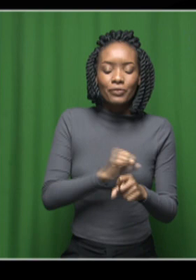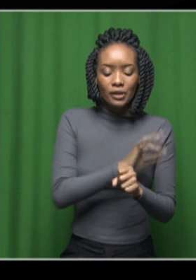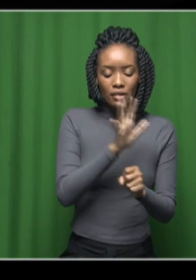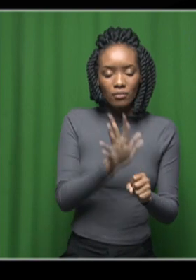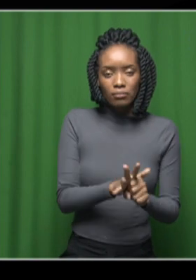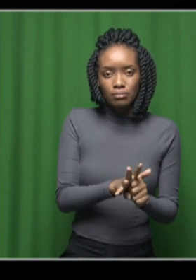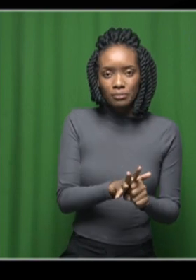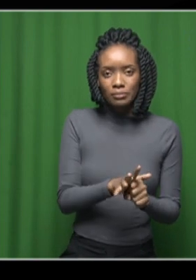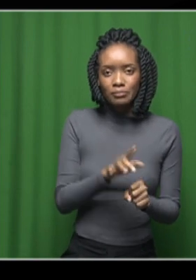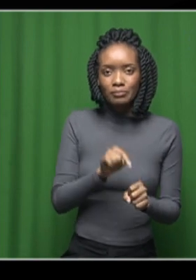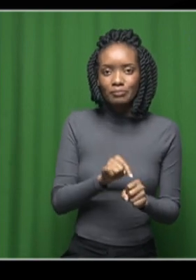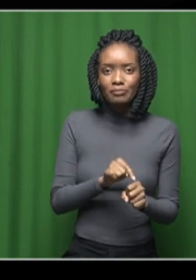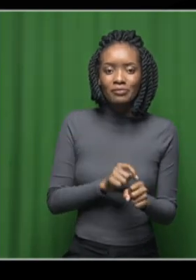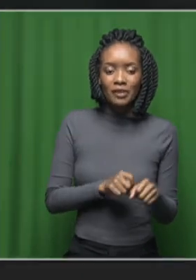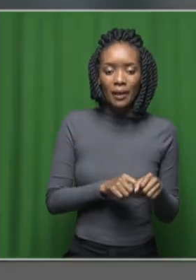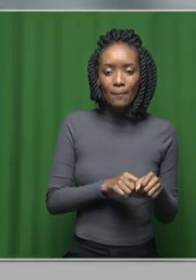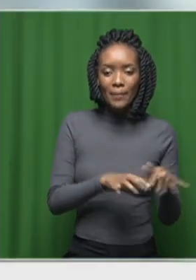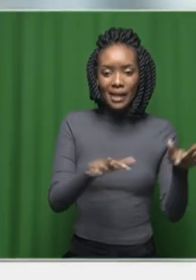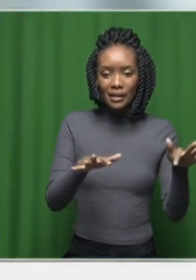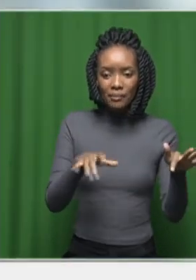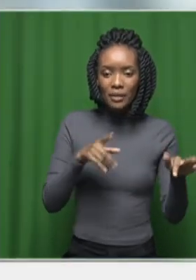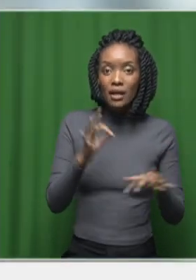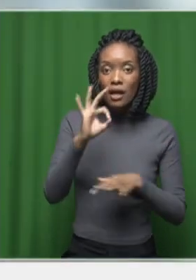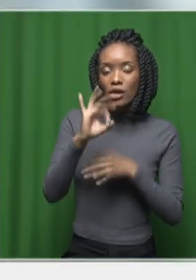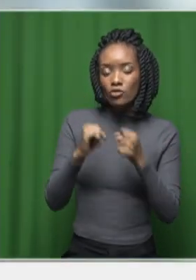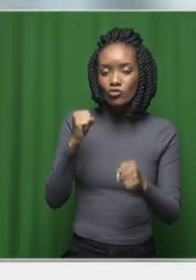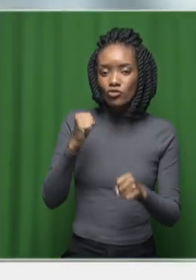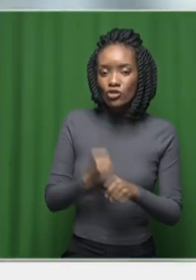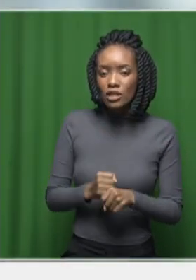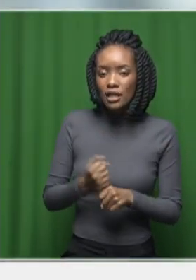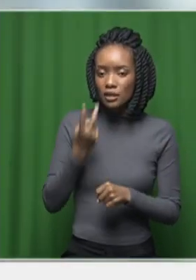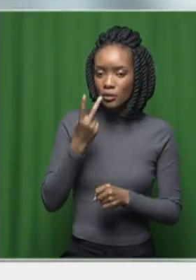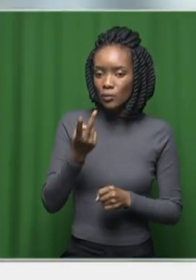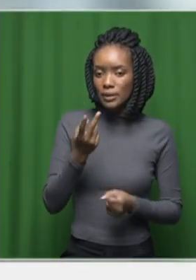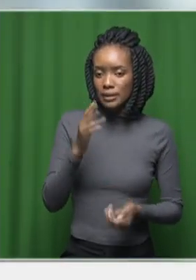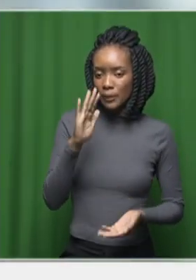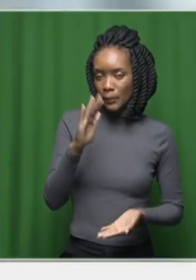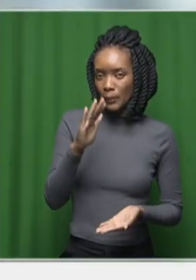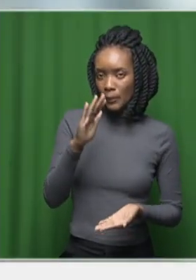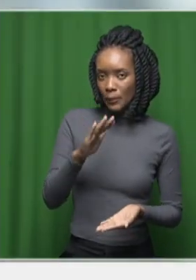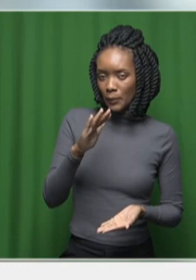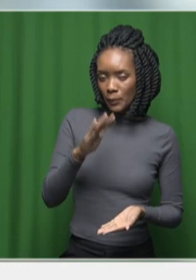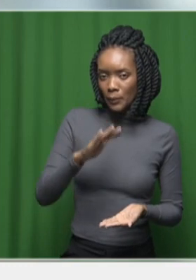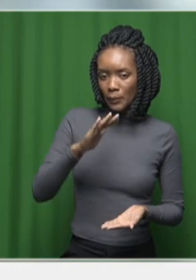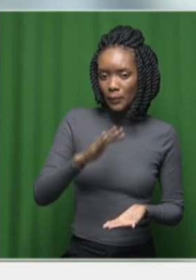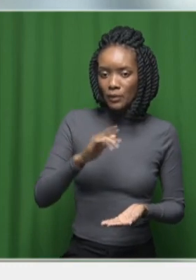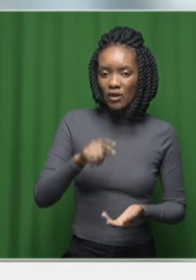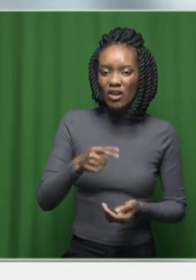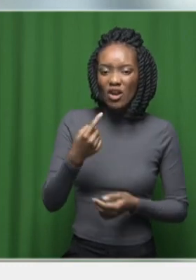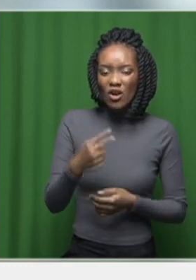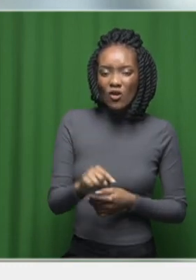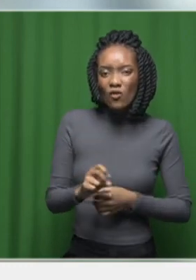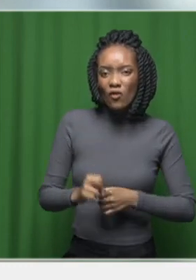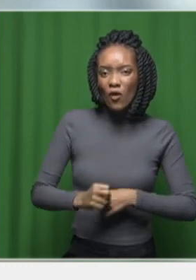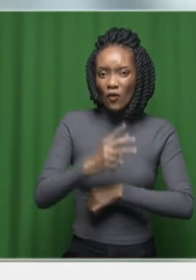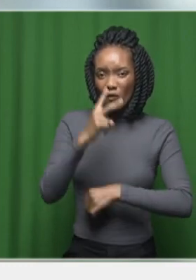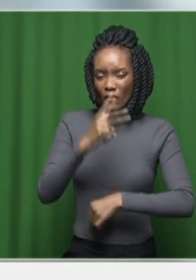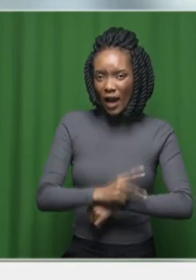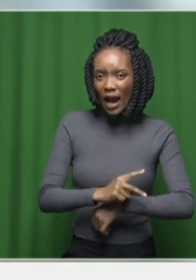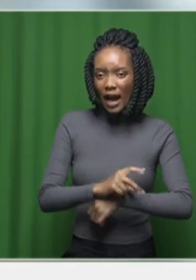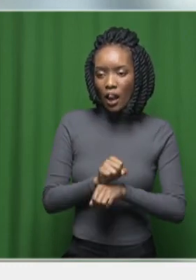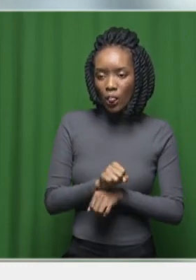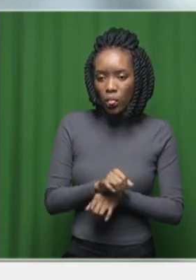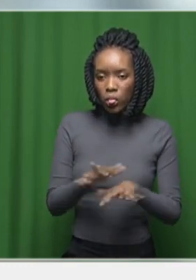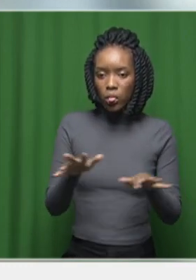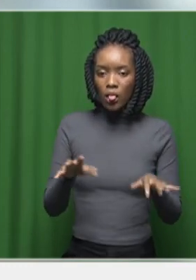pandemic. Over the last 3 years, we have seen decreased circulation in a lot of viral infections. Mumps is also